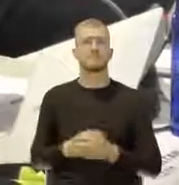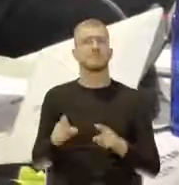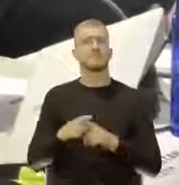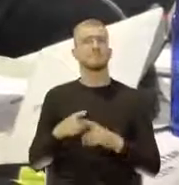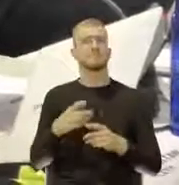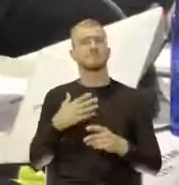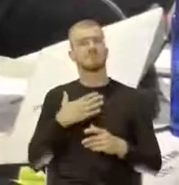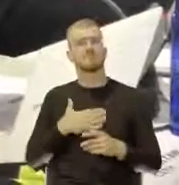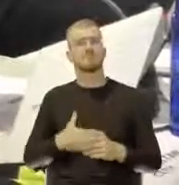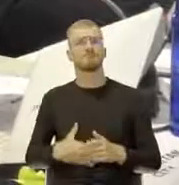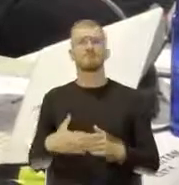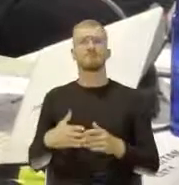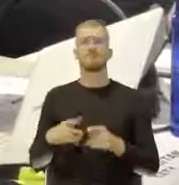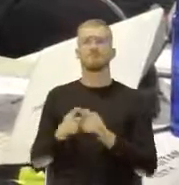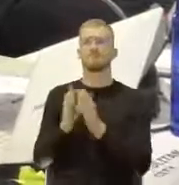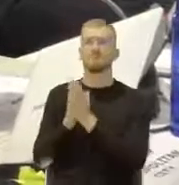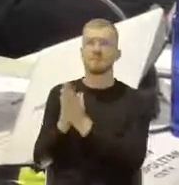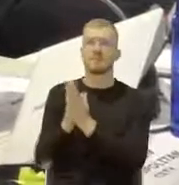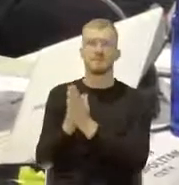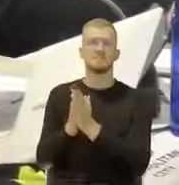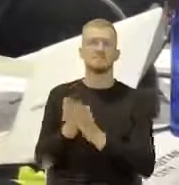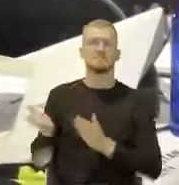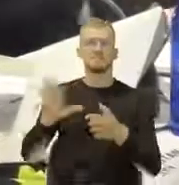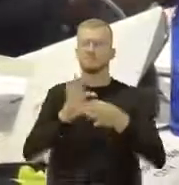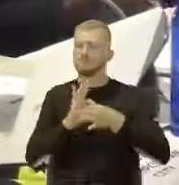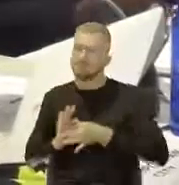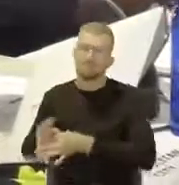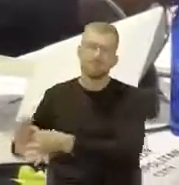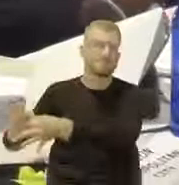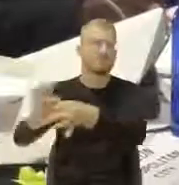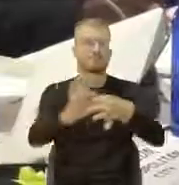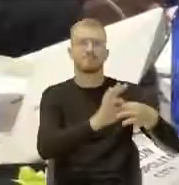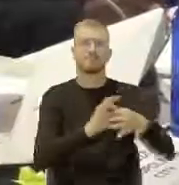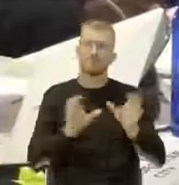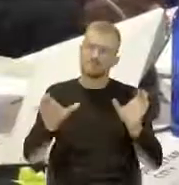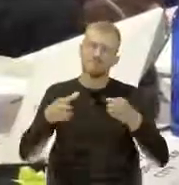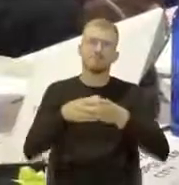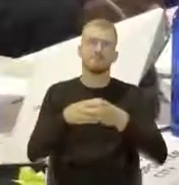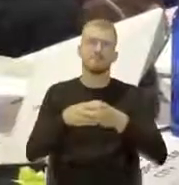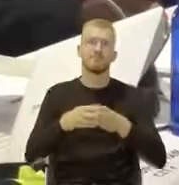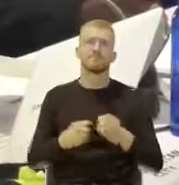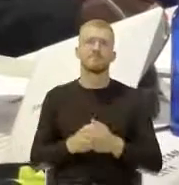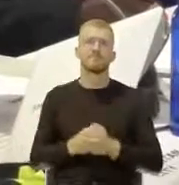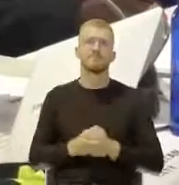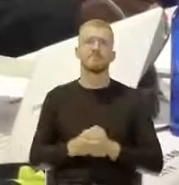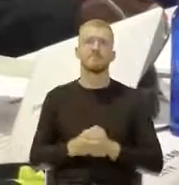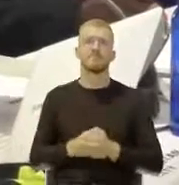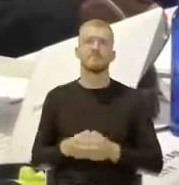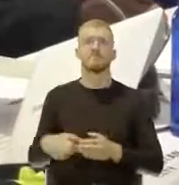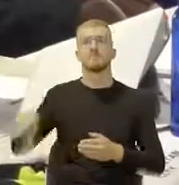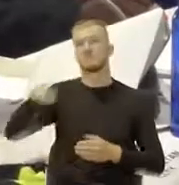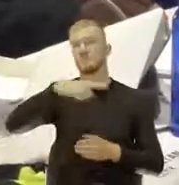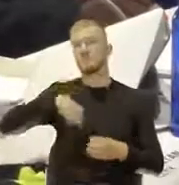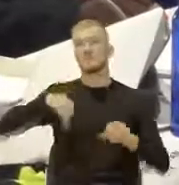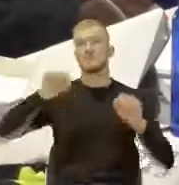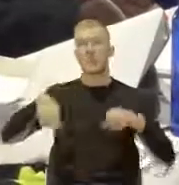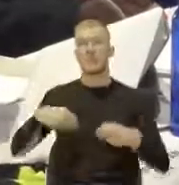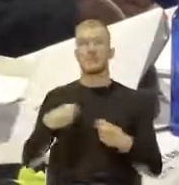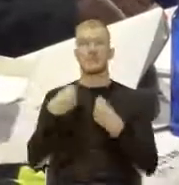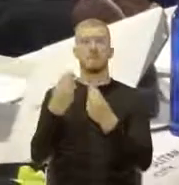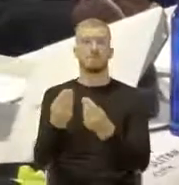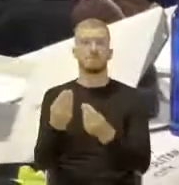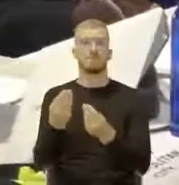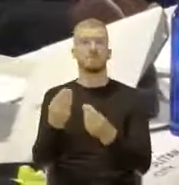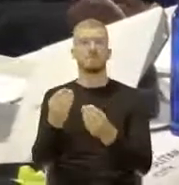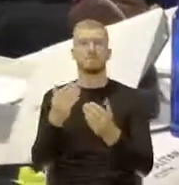realize sustainable and inclusive future of the humanity, particularly